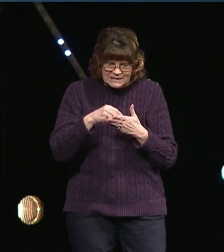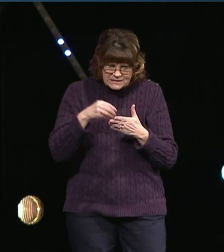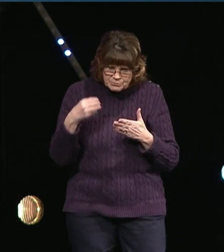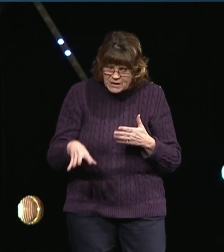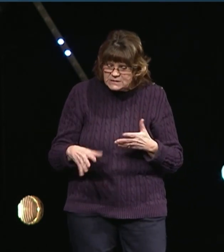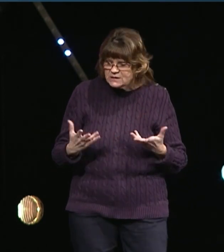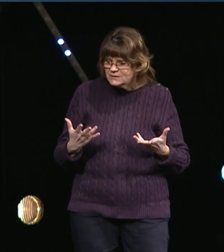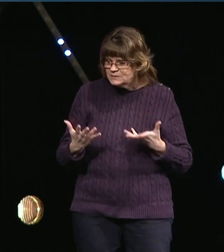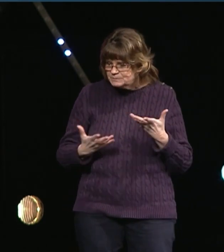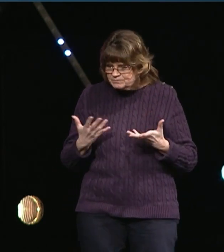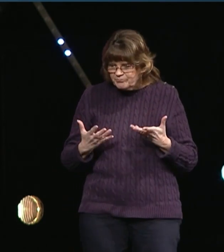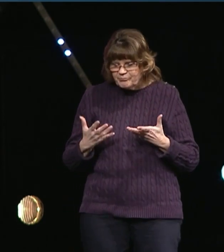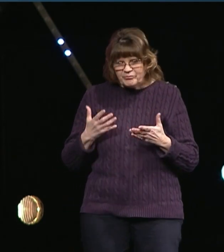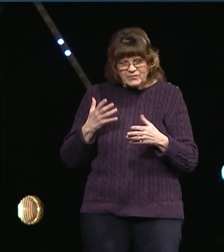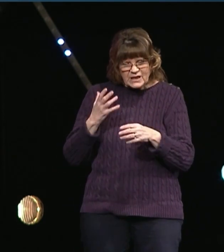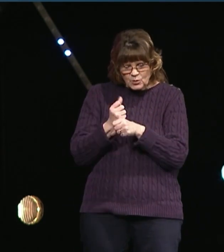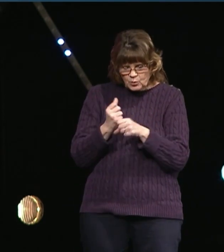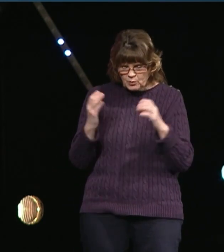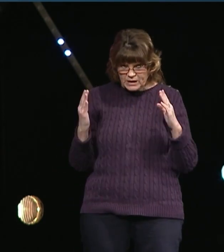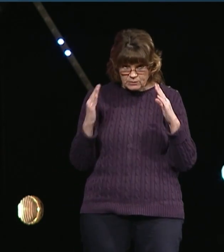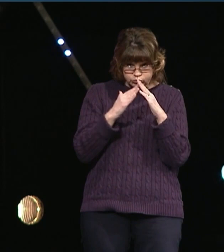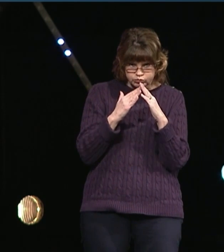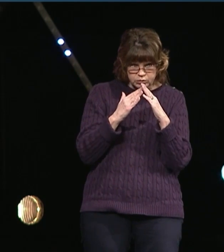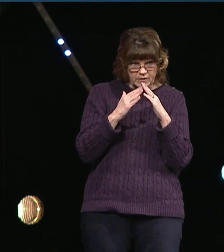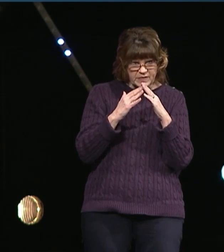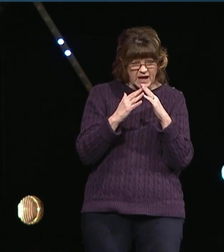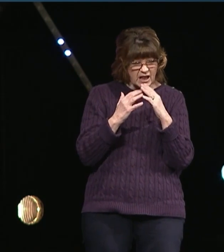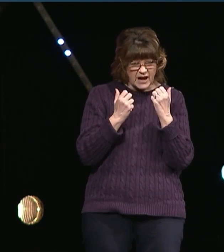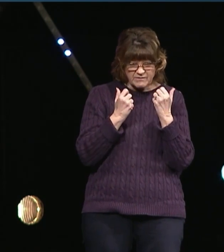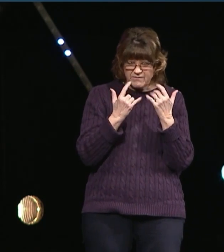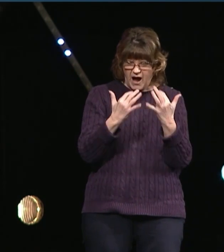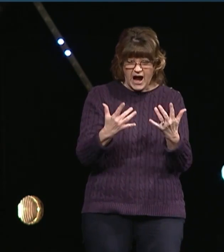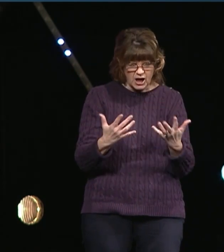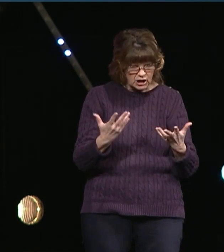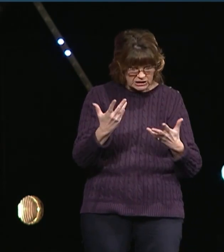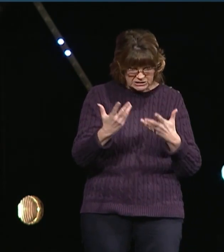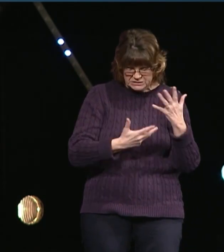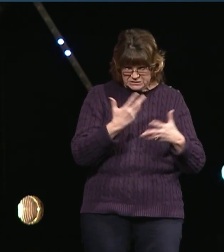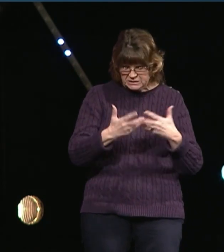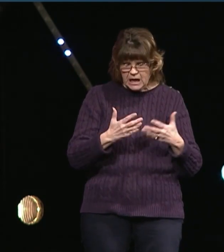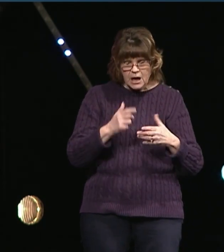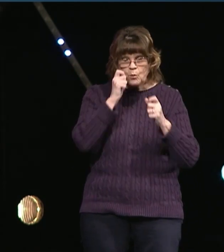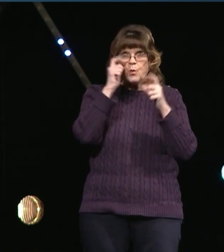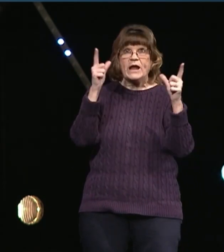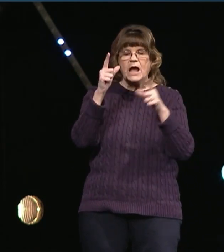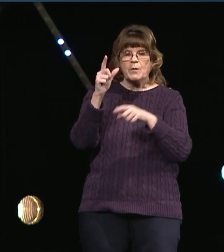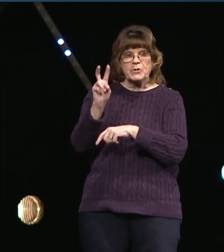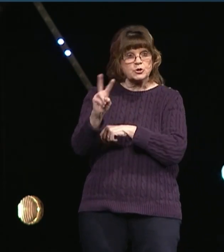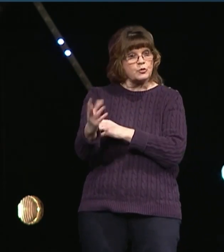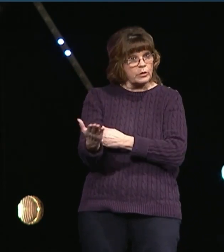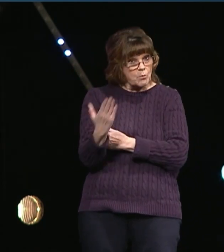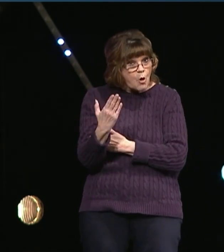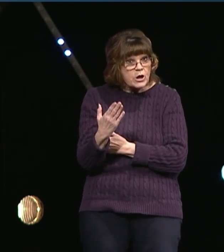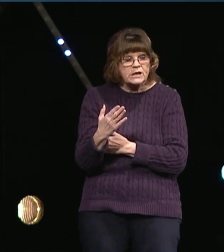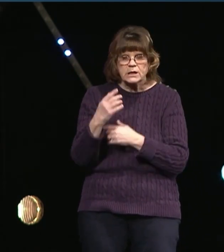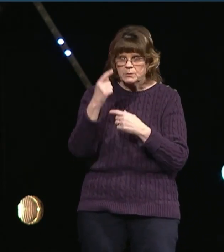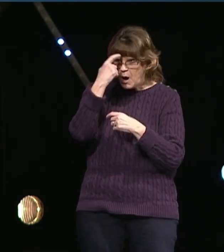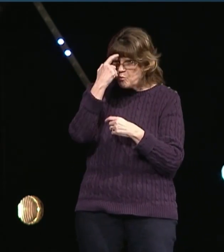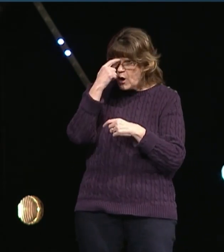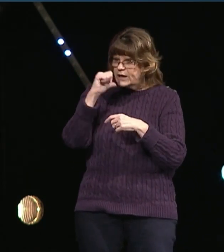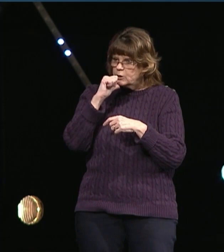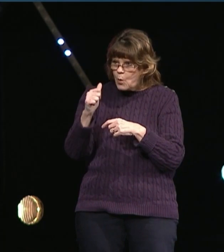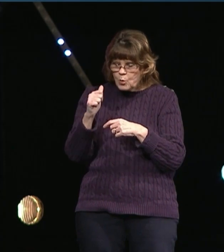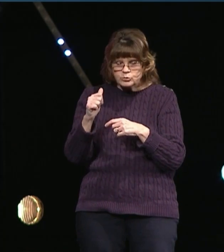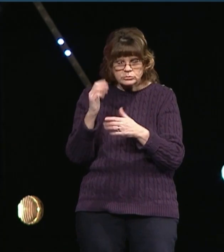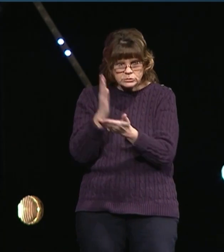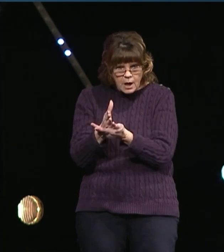Plus, when we get them close together, there's such fire damage. He says, I wake up at 2 in the morning, and I'm just my brain won't shut off.